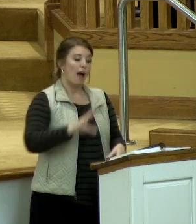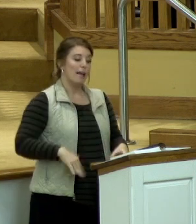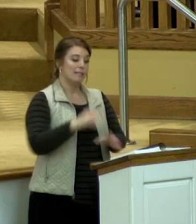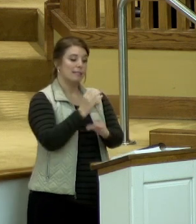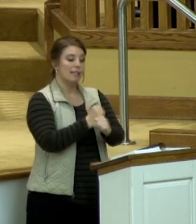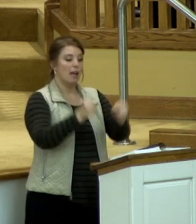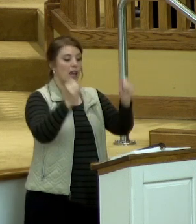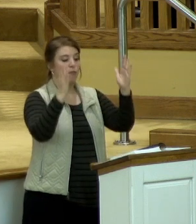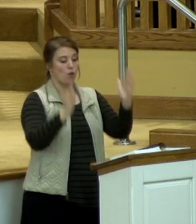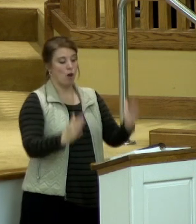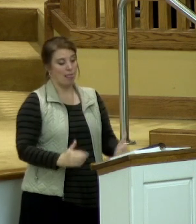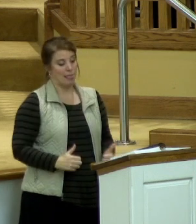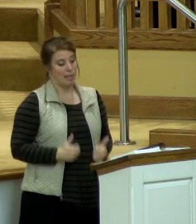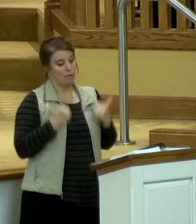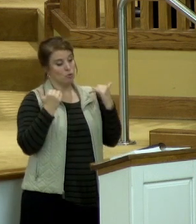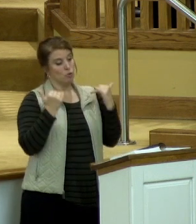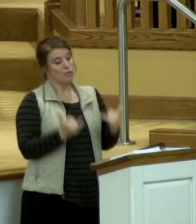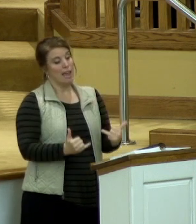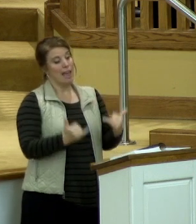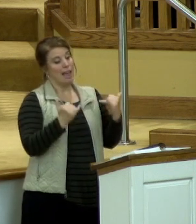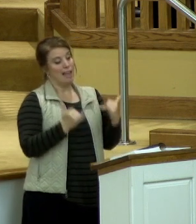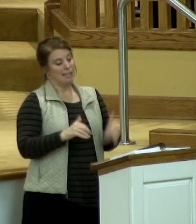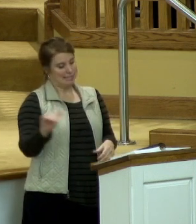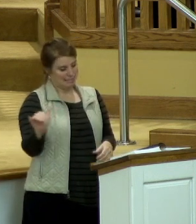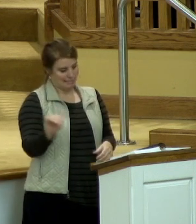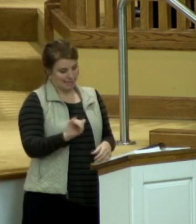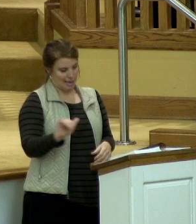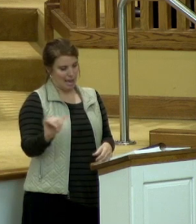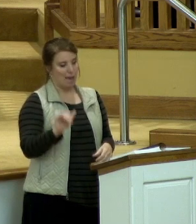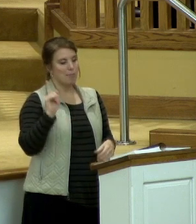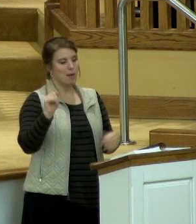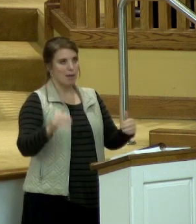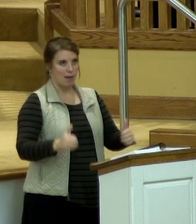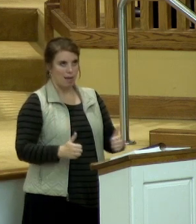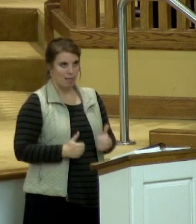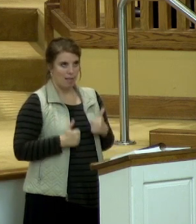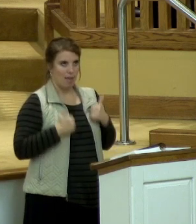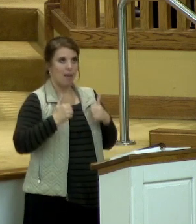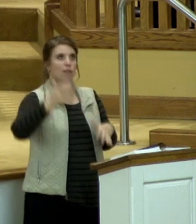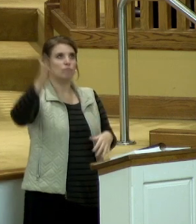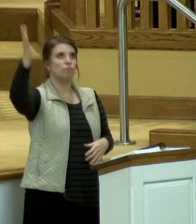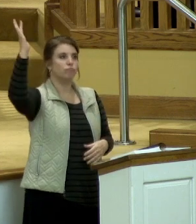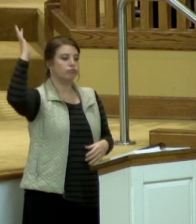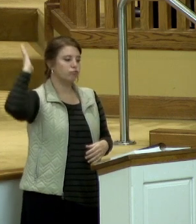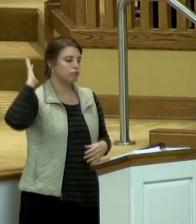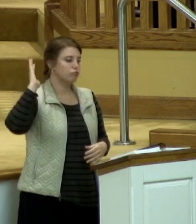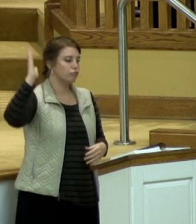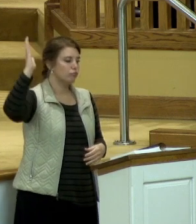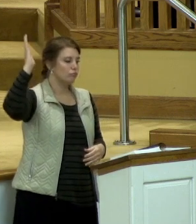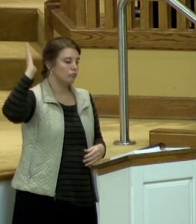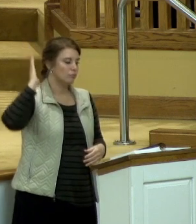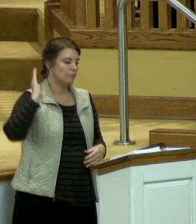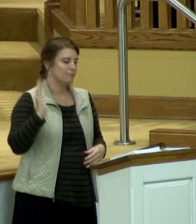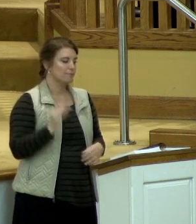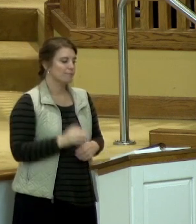the Savior lives today as he did so long ago.